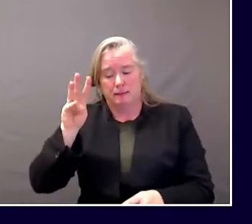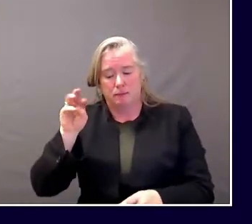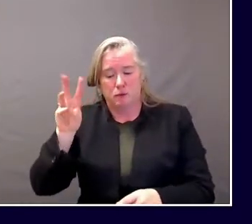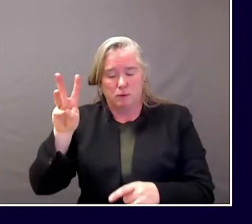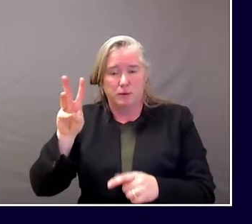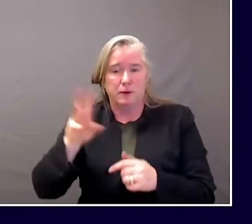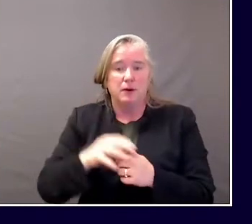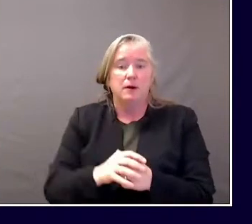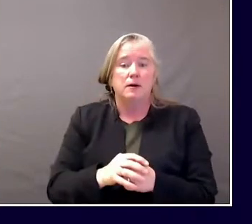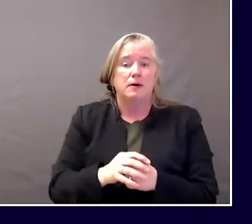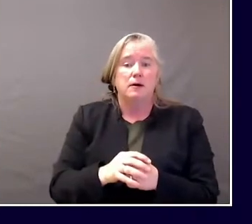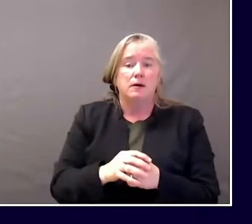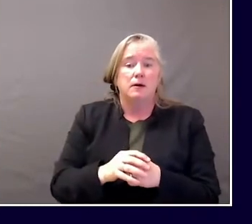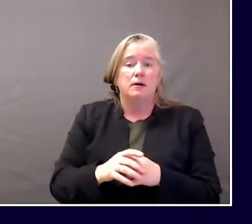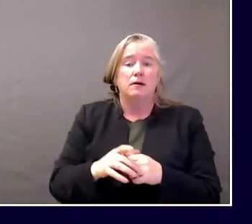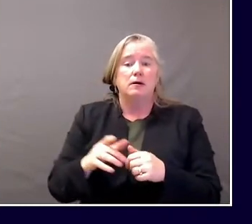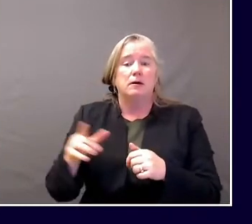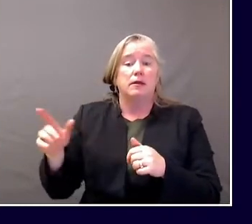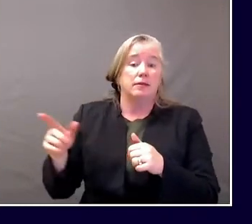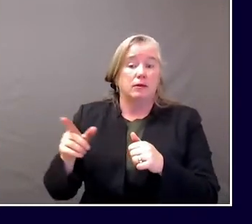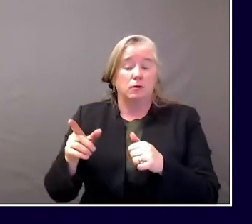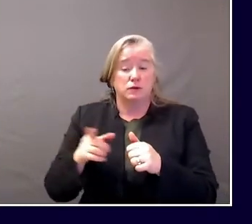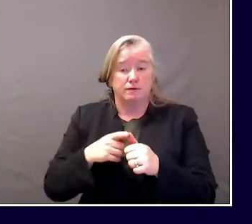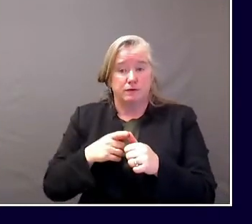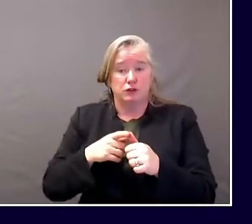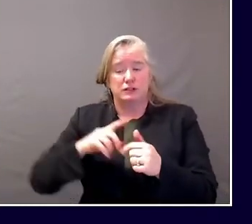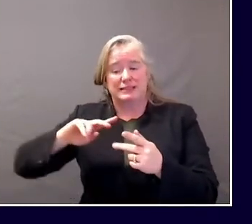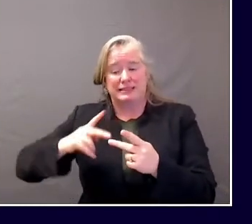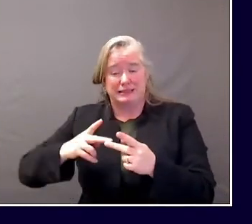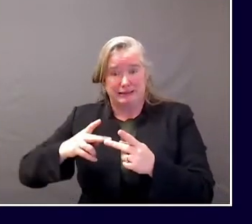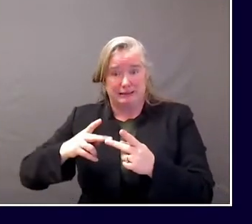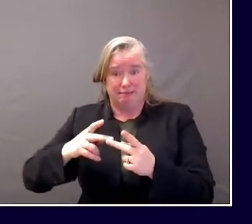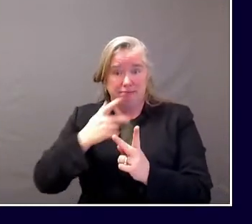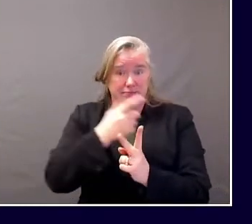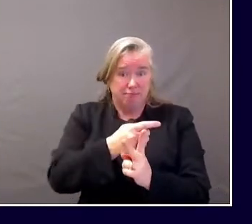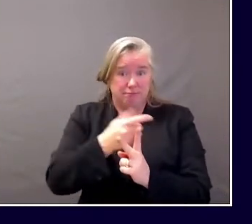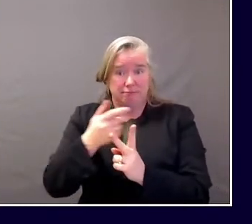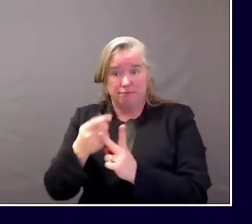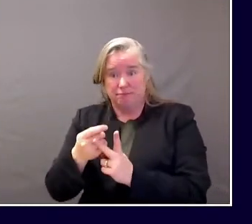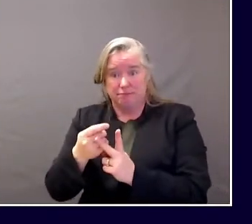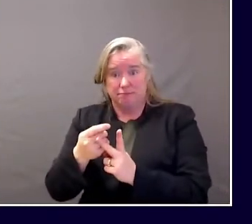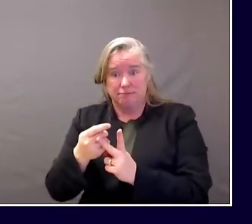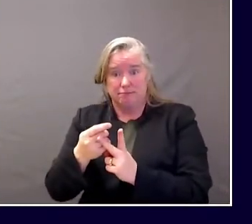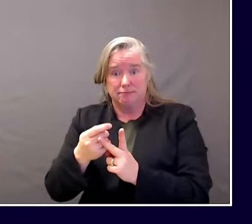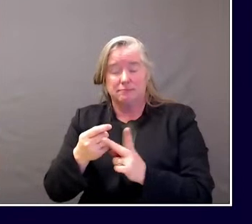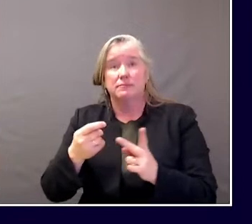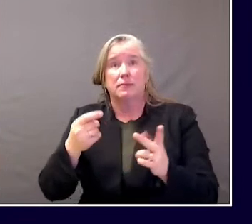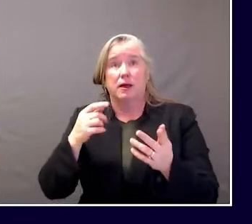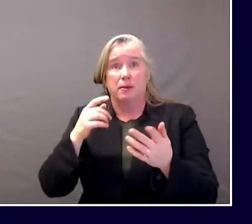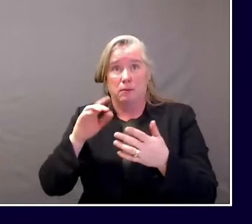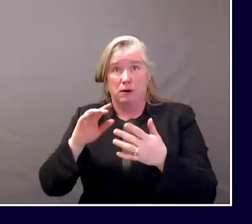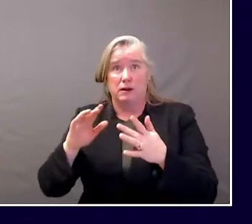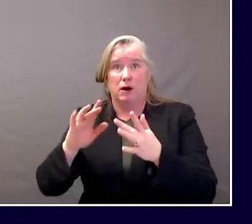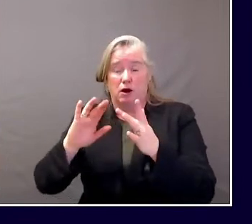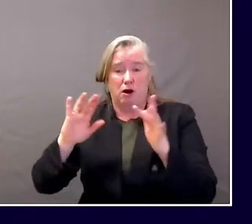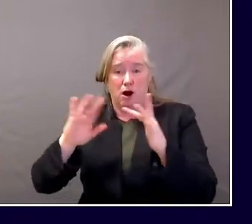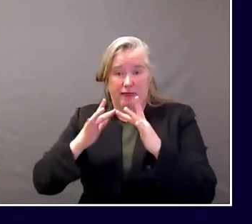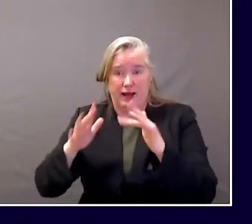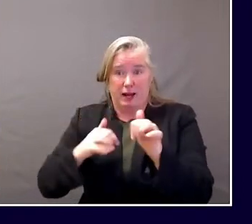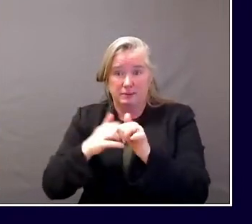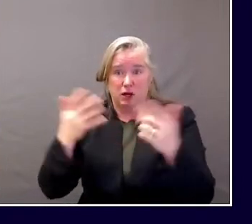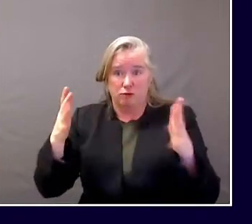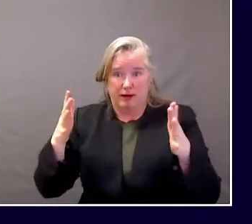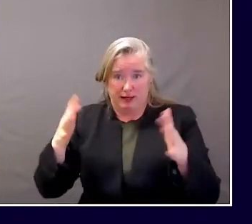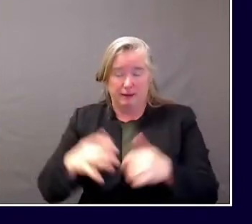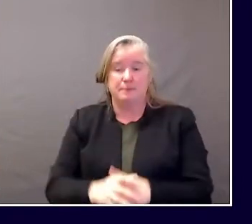first time that breakout of first doses versus second doses, because now that's become more meaningful. Mm-hmm.